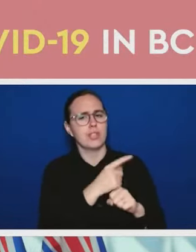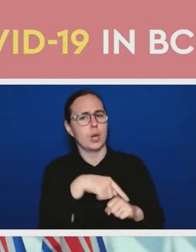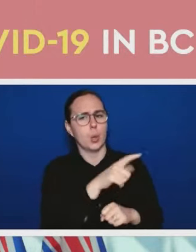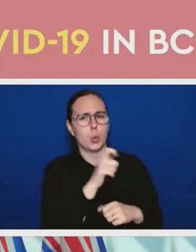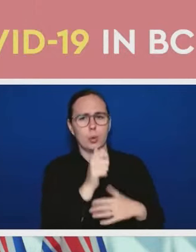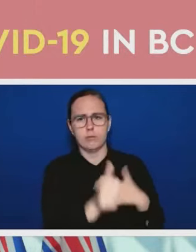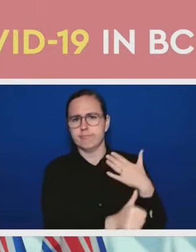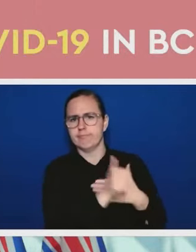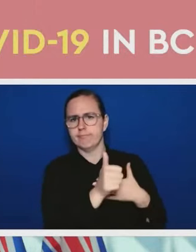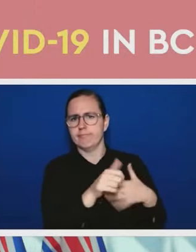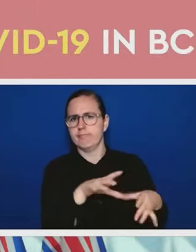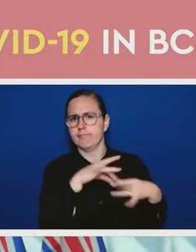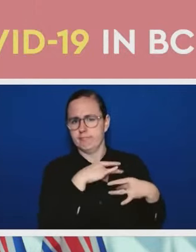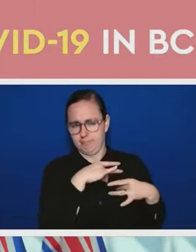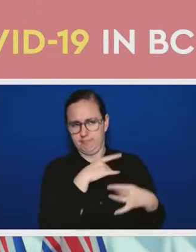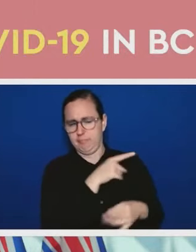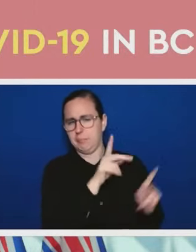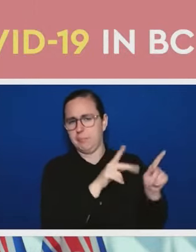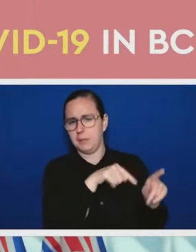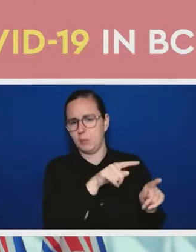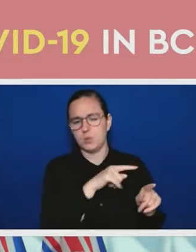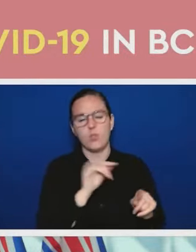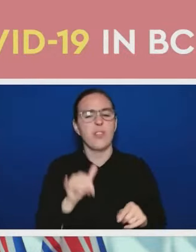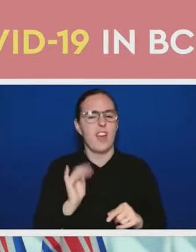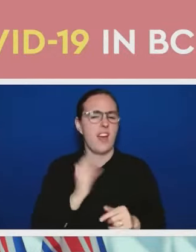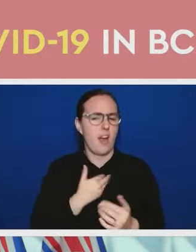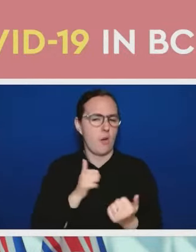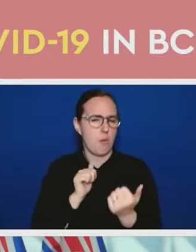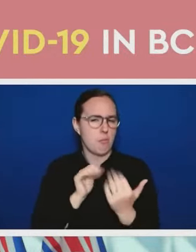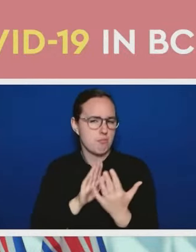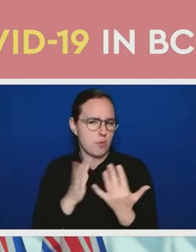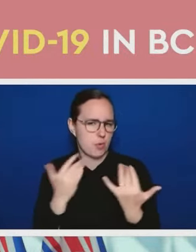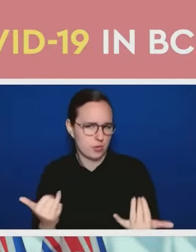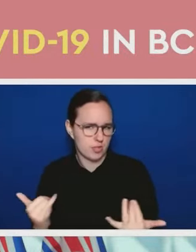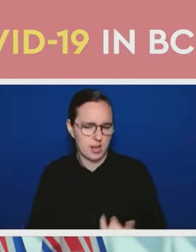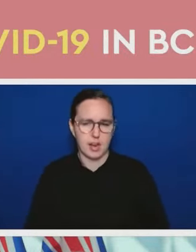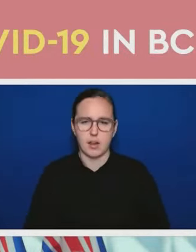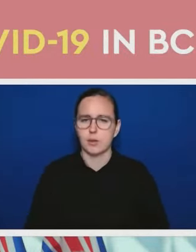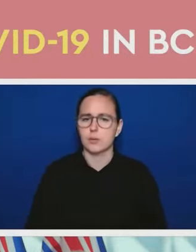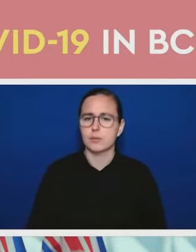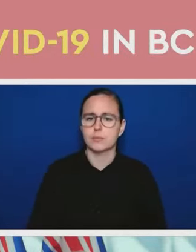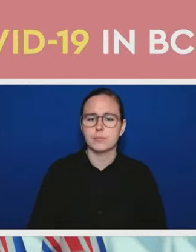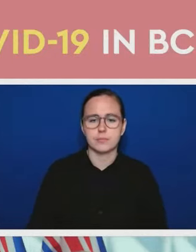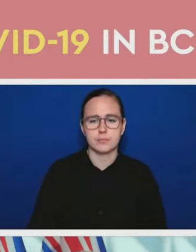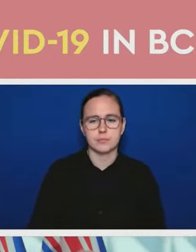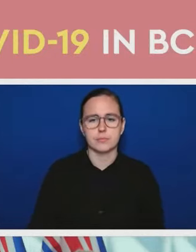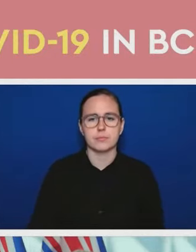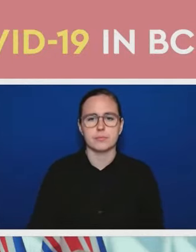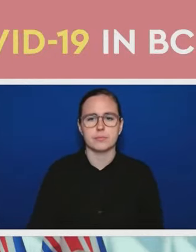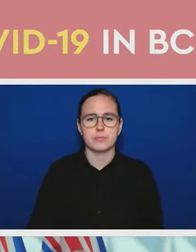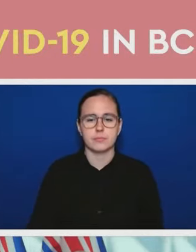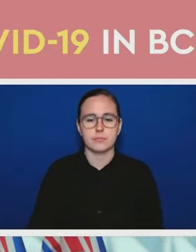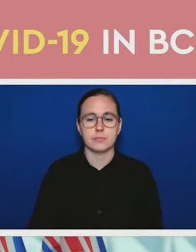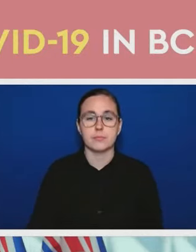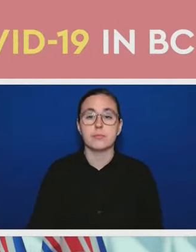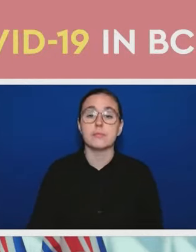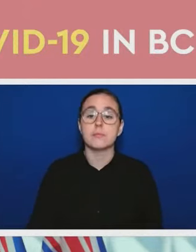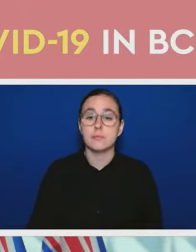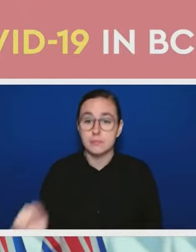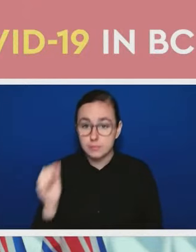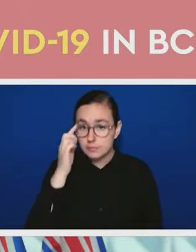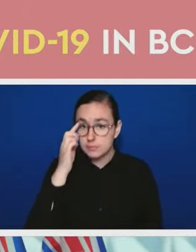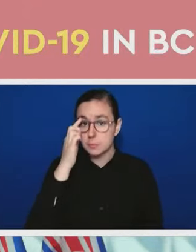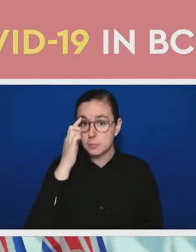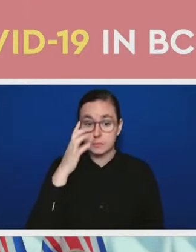are we today? We now know that about 58% of eligible, closing in on 60% of eligible younger